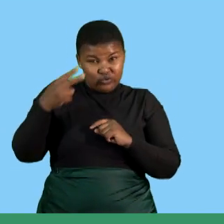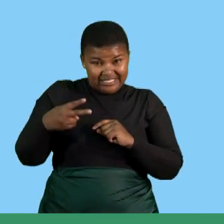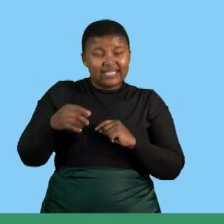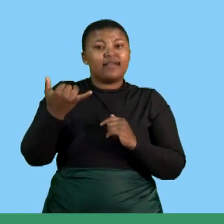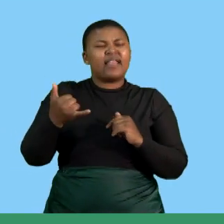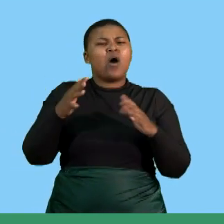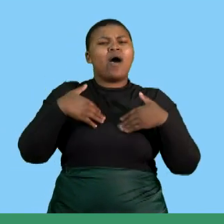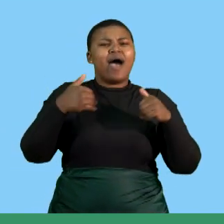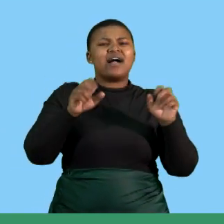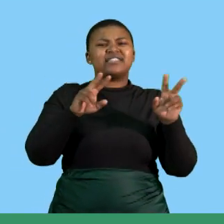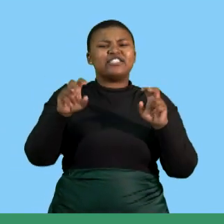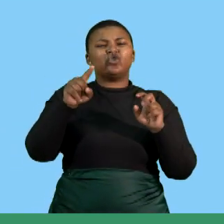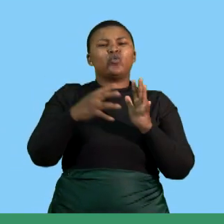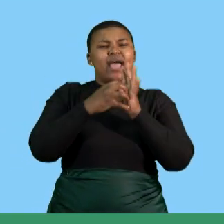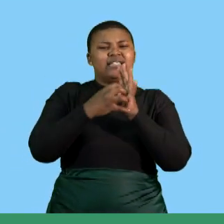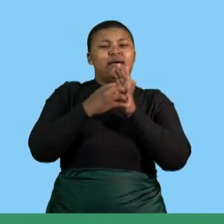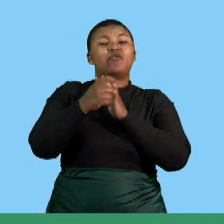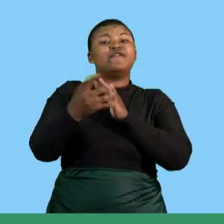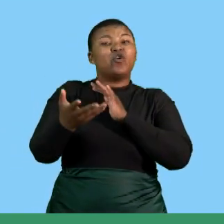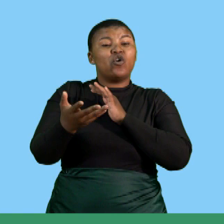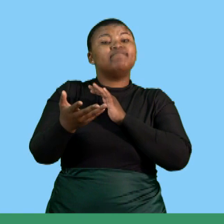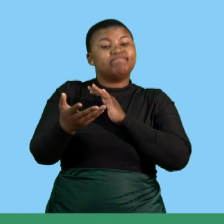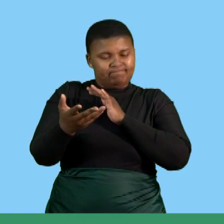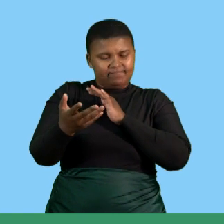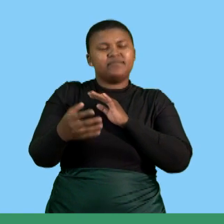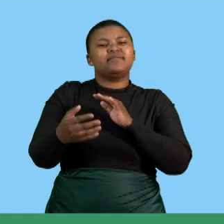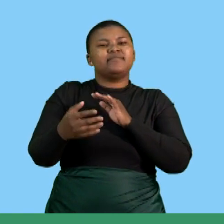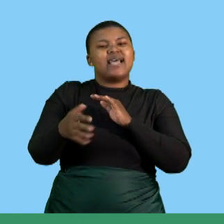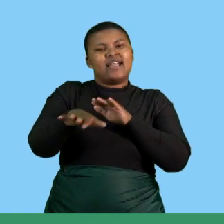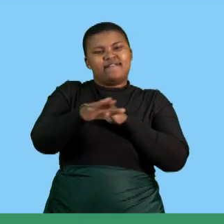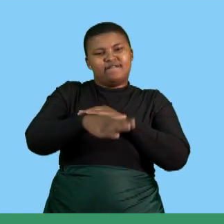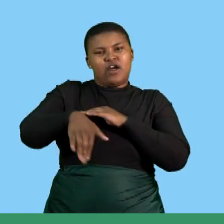issue, and a health issue is an example of our